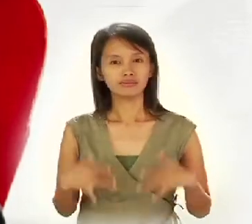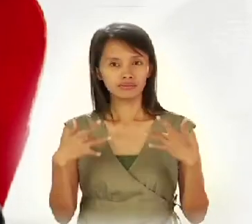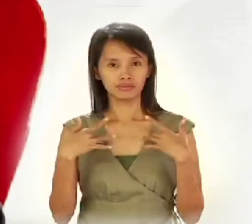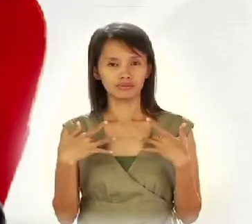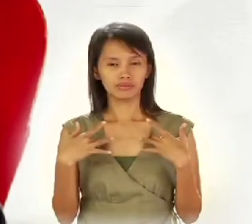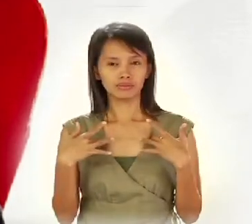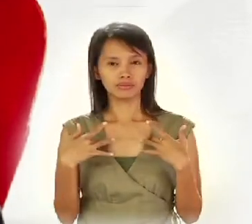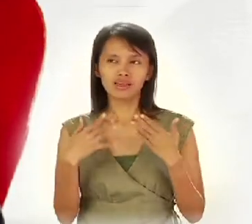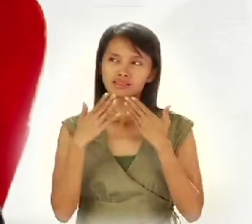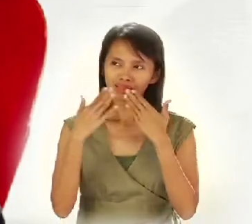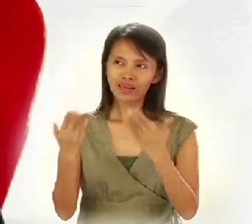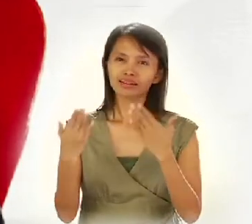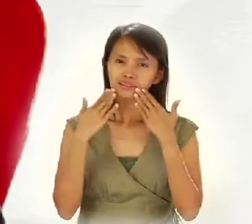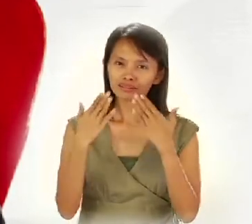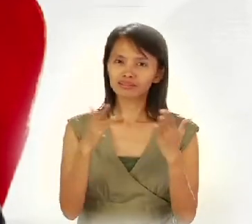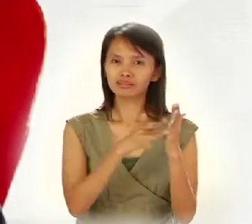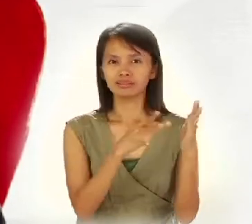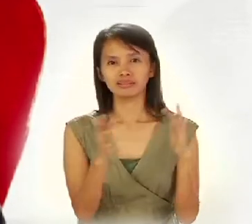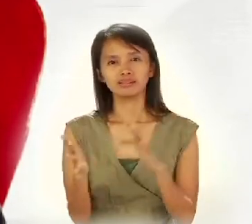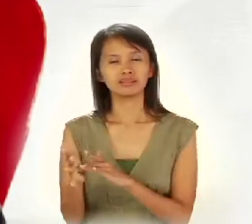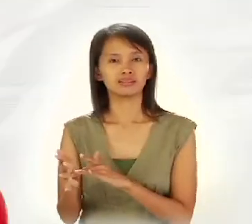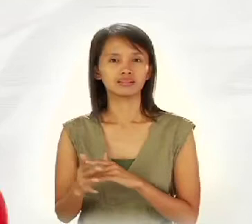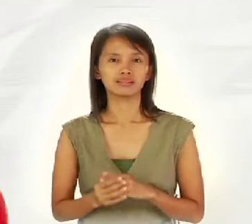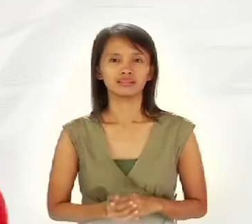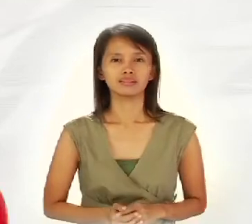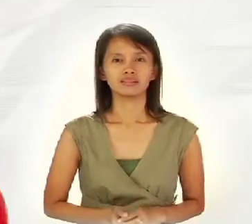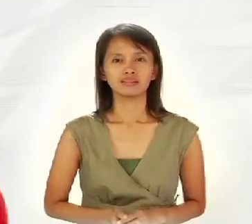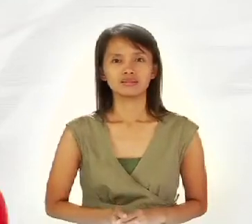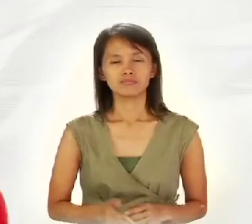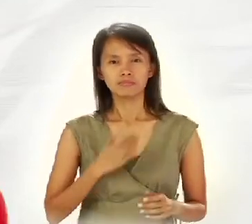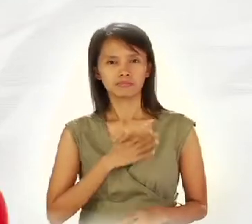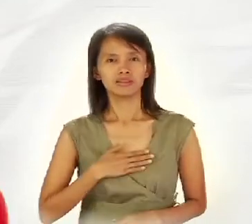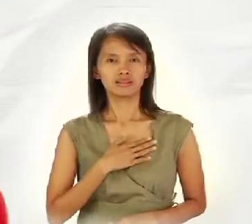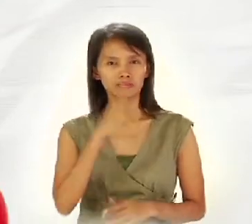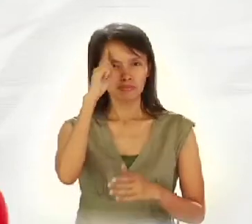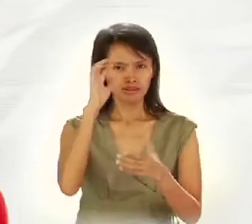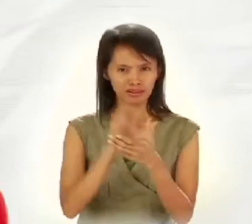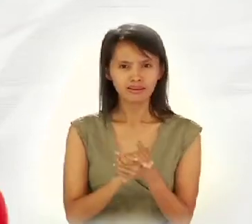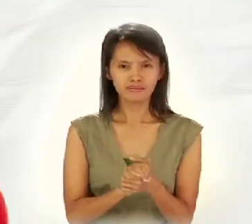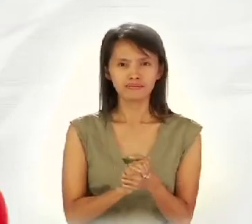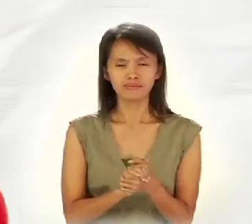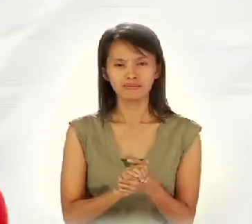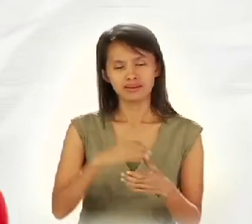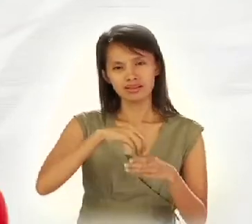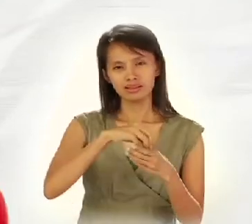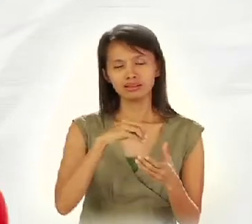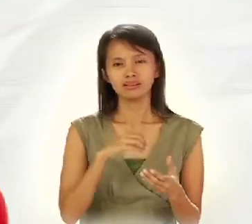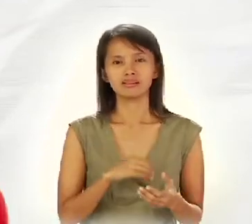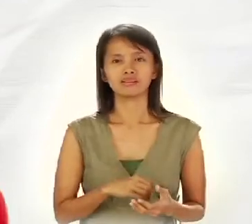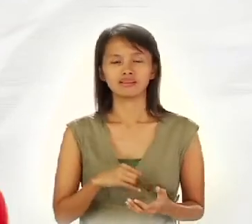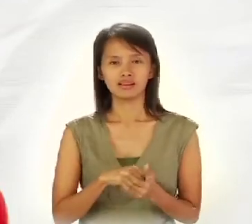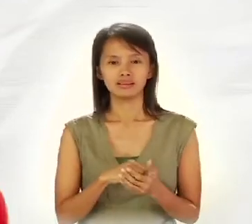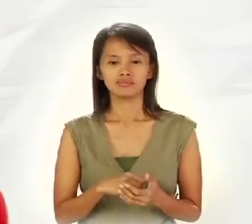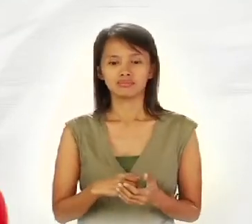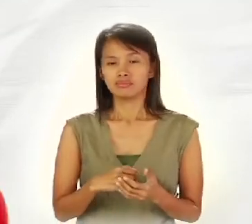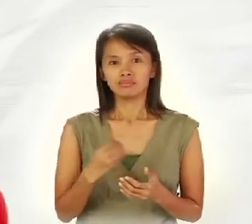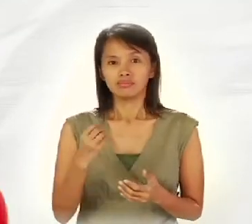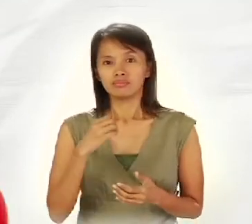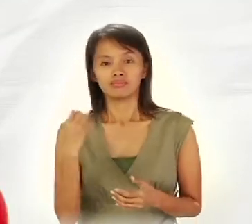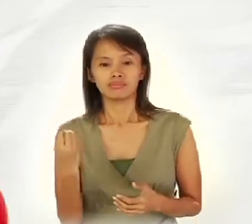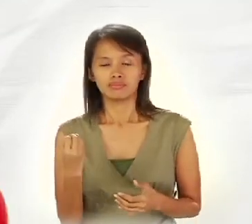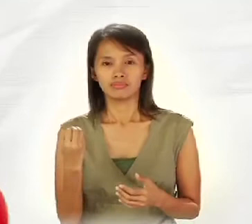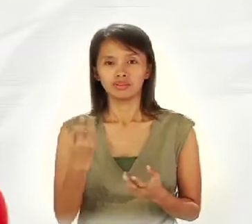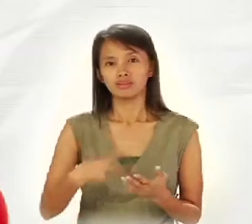life, thanks to Jesus. Please believe in it. Otherwise, the resurrection of